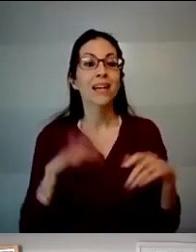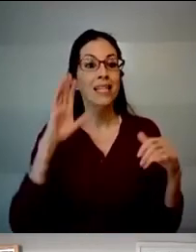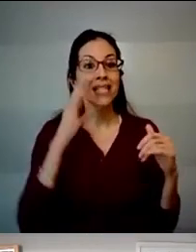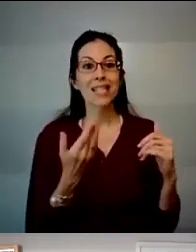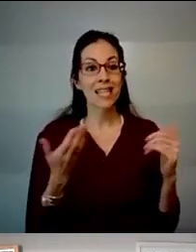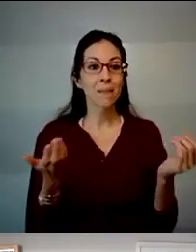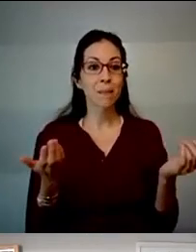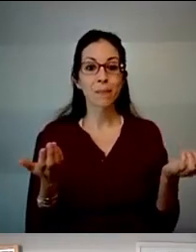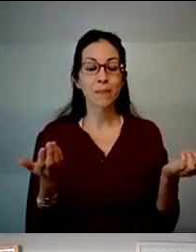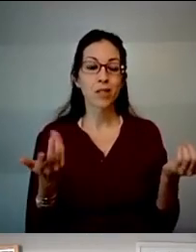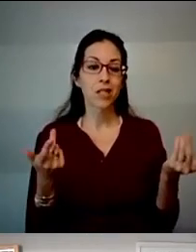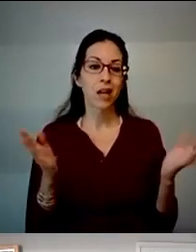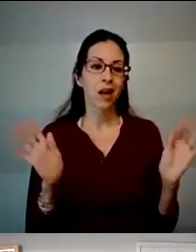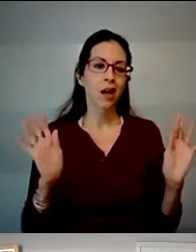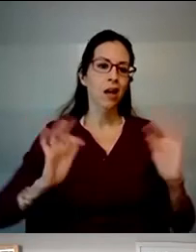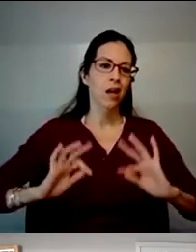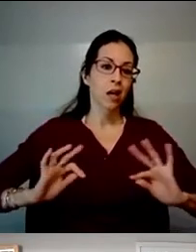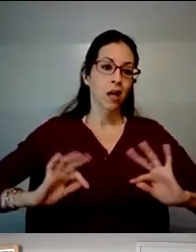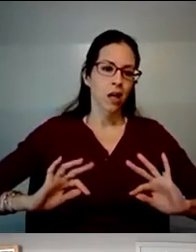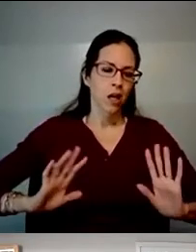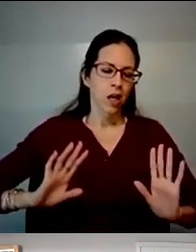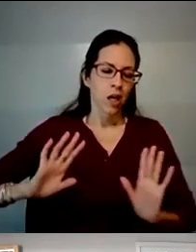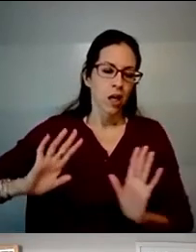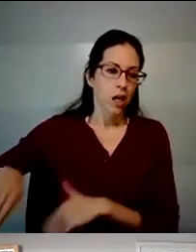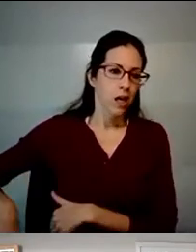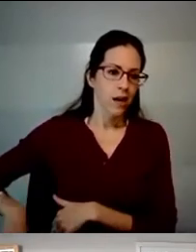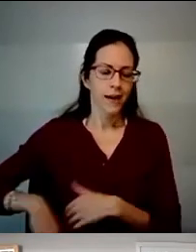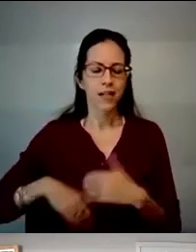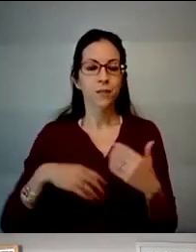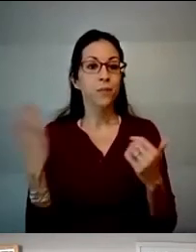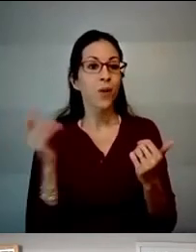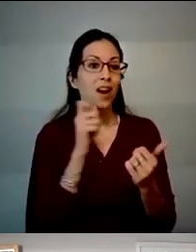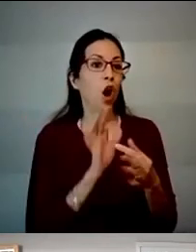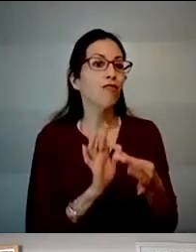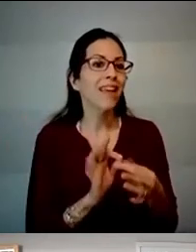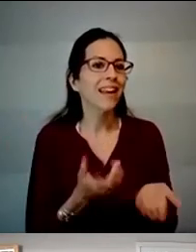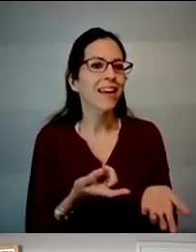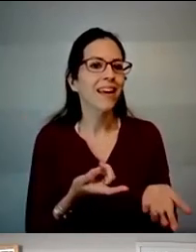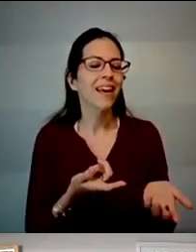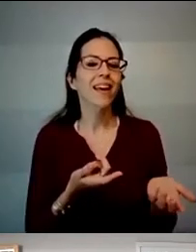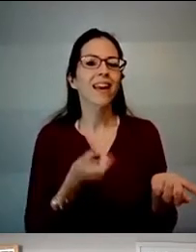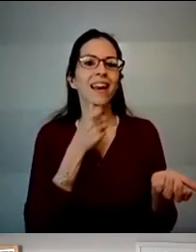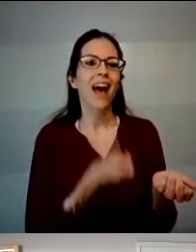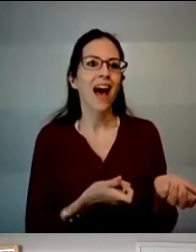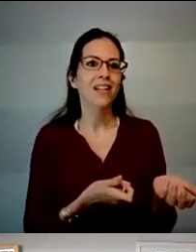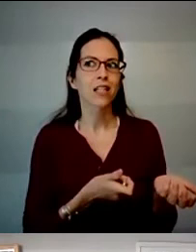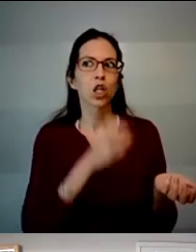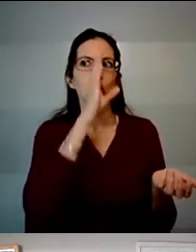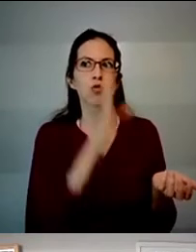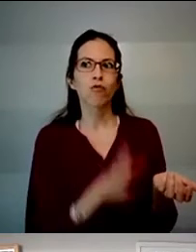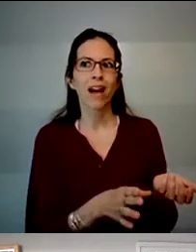like it's maybe not, because it's not, you know, related, you know, it's not directly tied